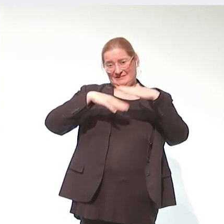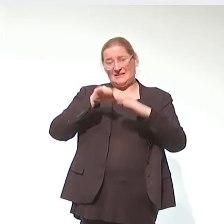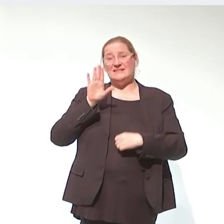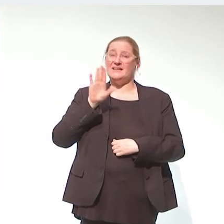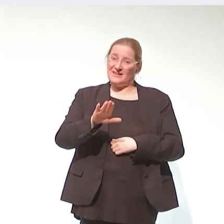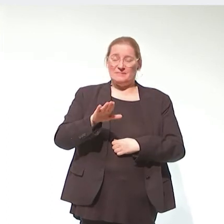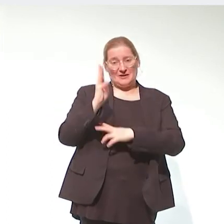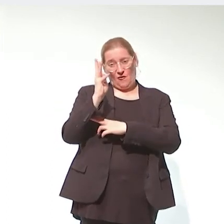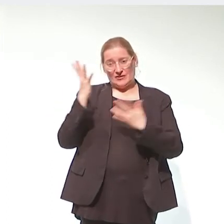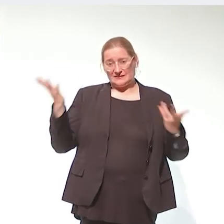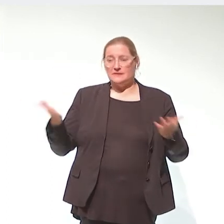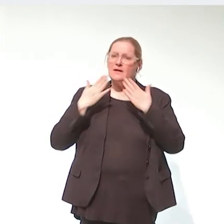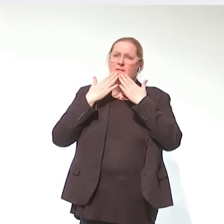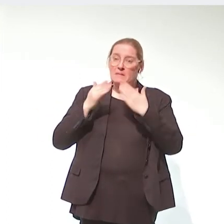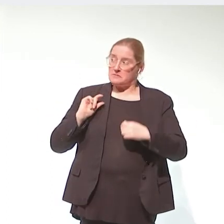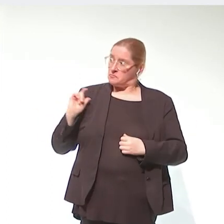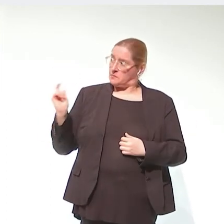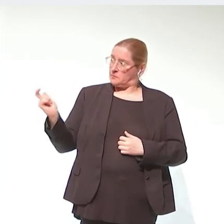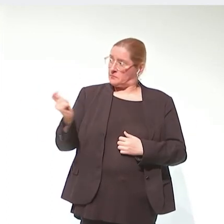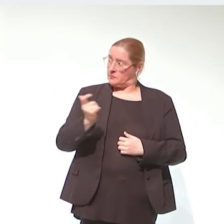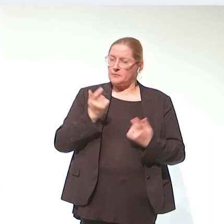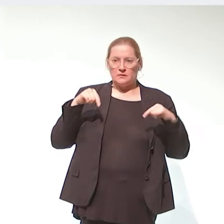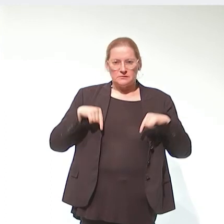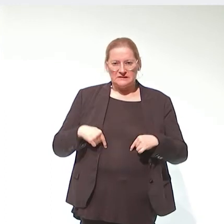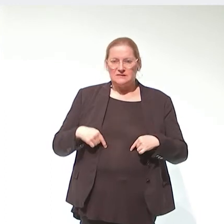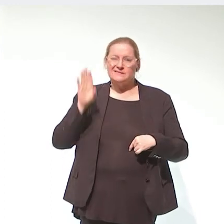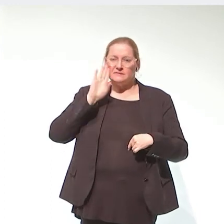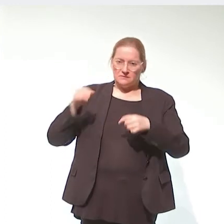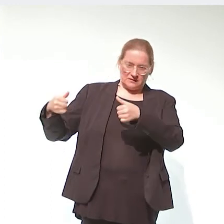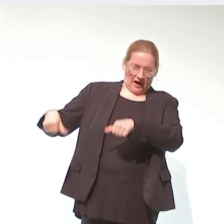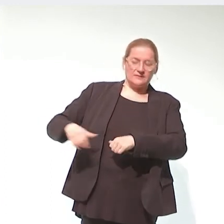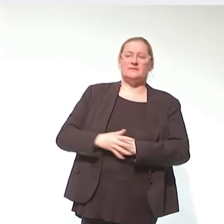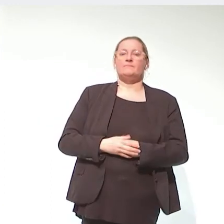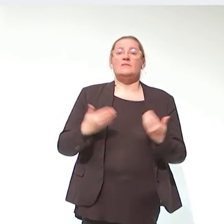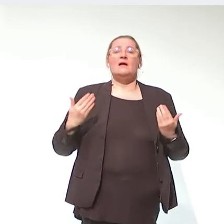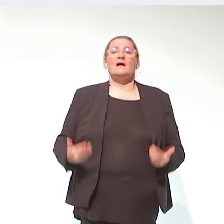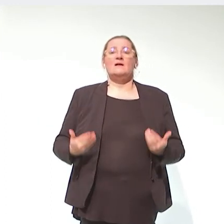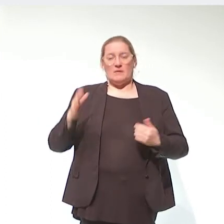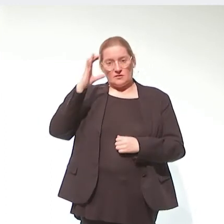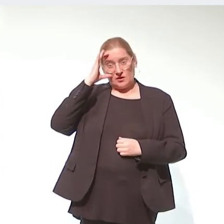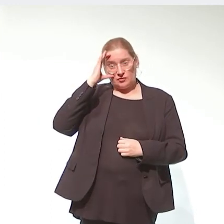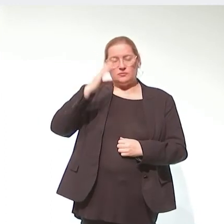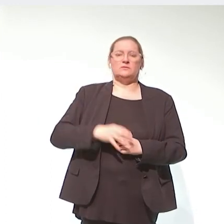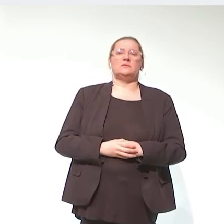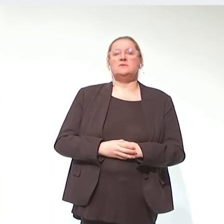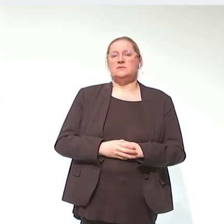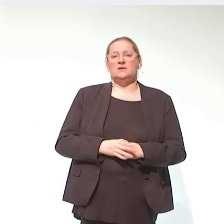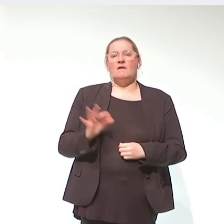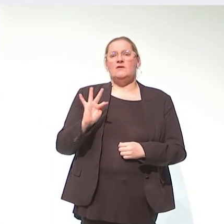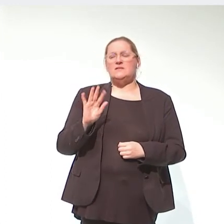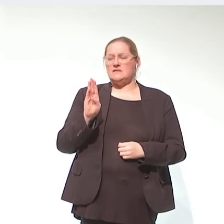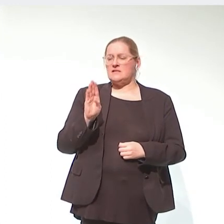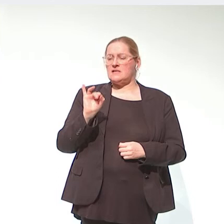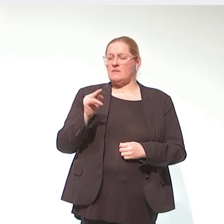time constraints. Thanks very much for this ministerial roundtable. Stay with us. We're going to be listening